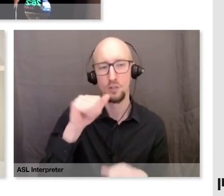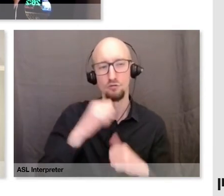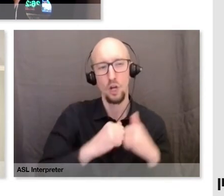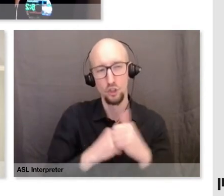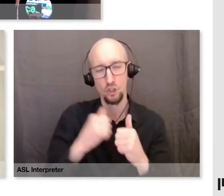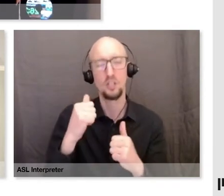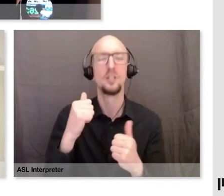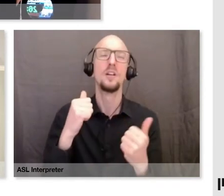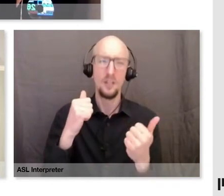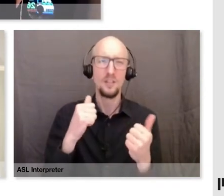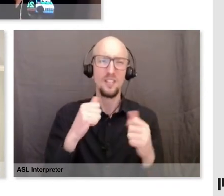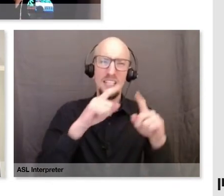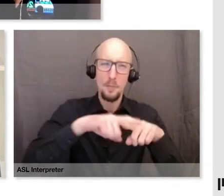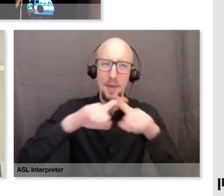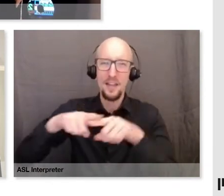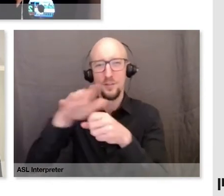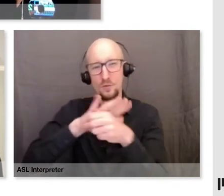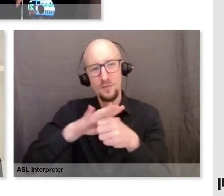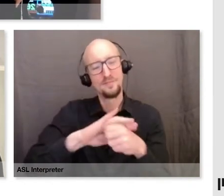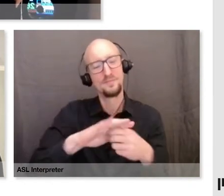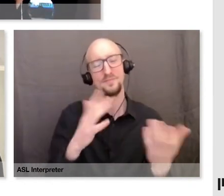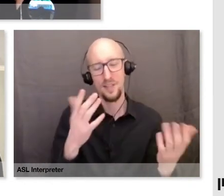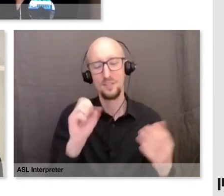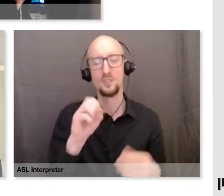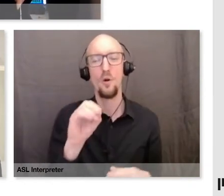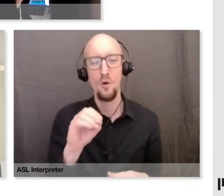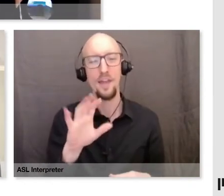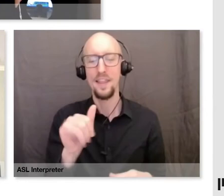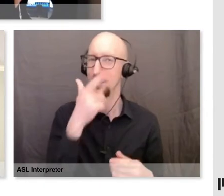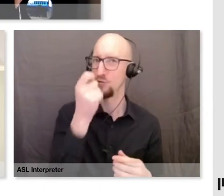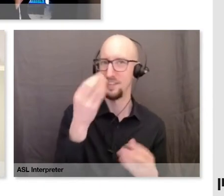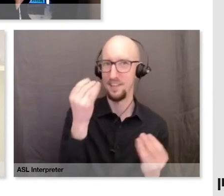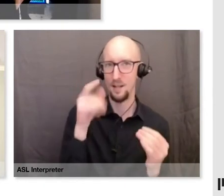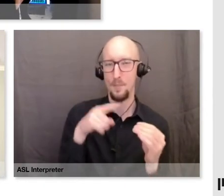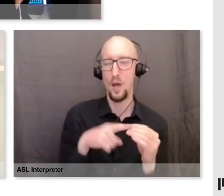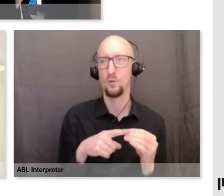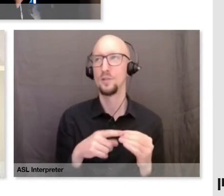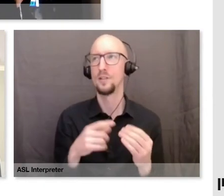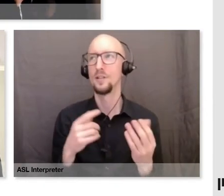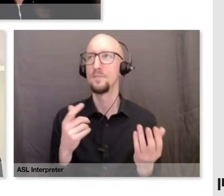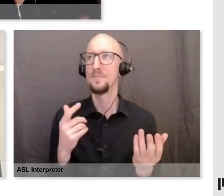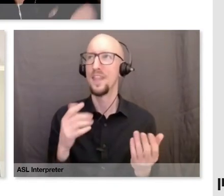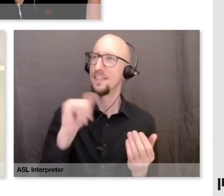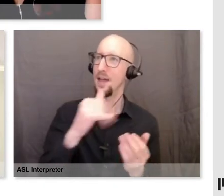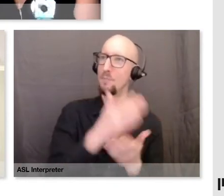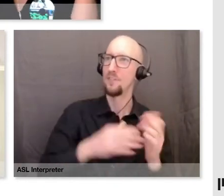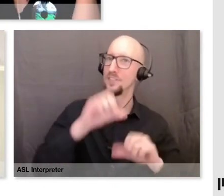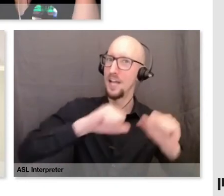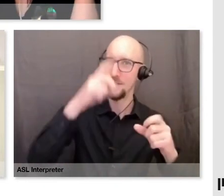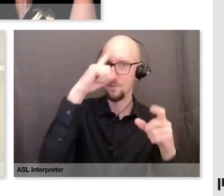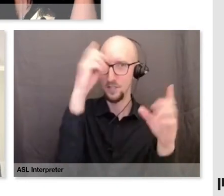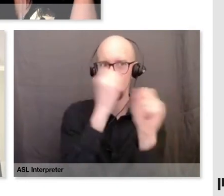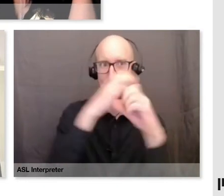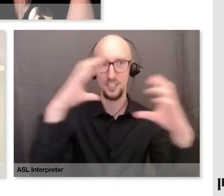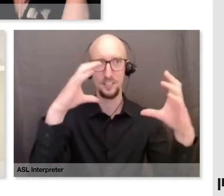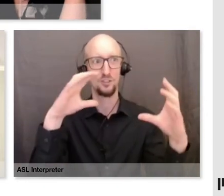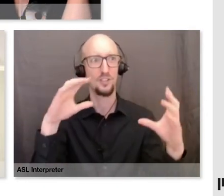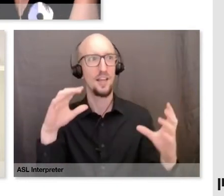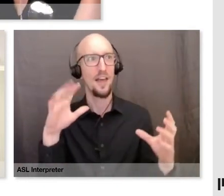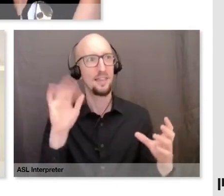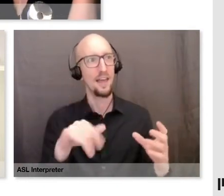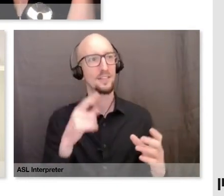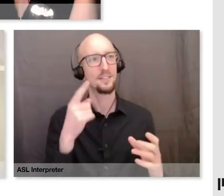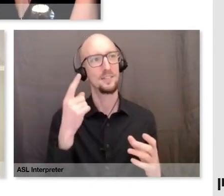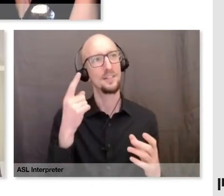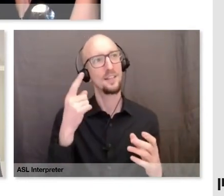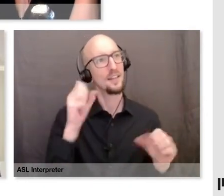But I think that's super interesting to think about the mm-hmm. To think about that piece of scientific visualization as